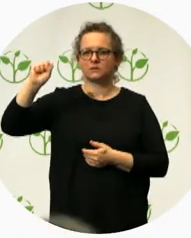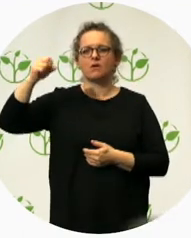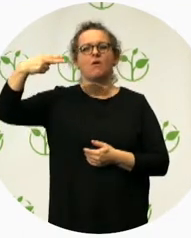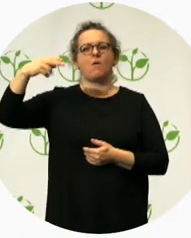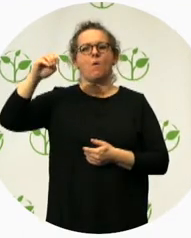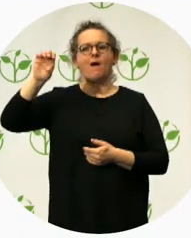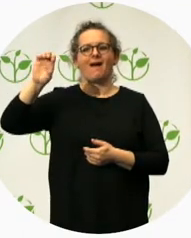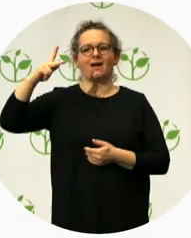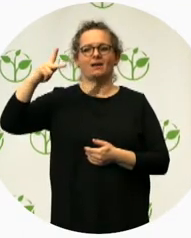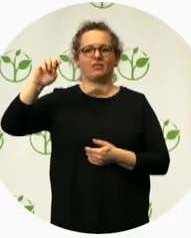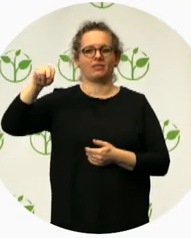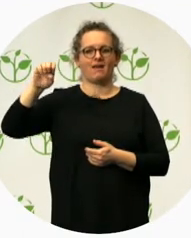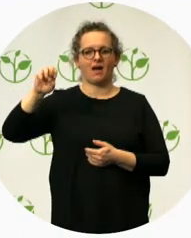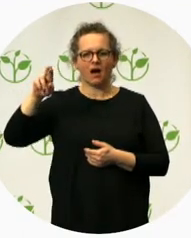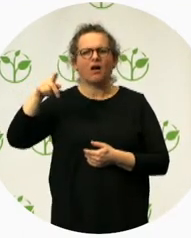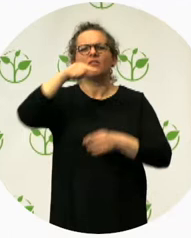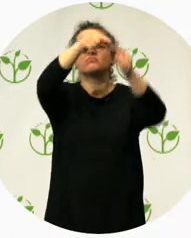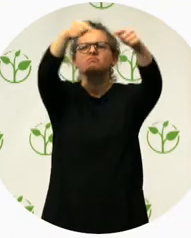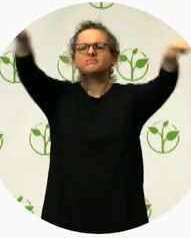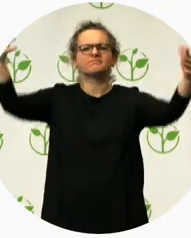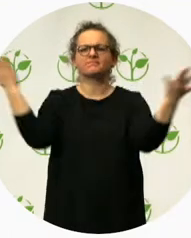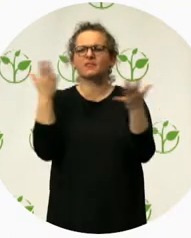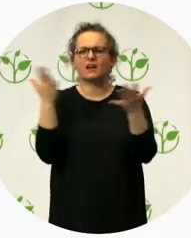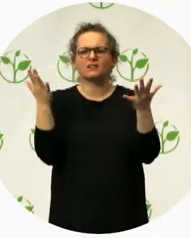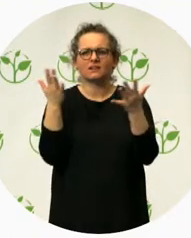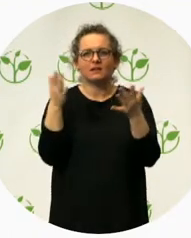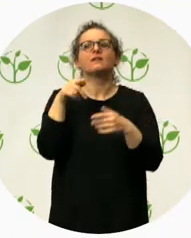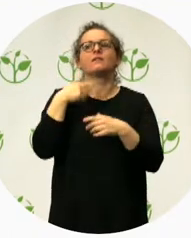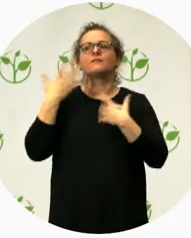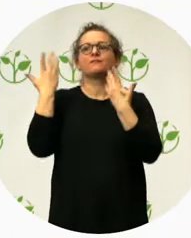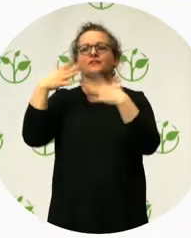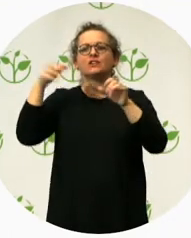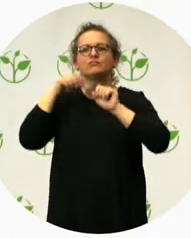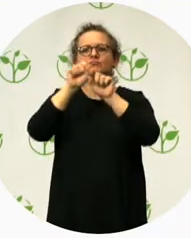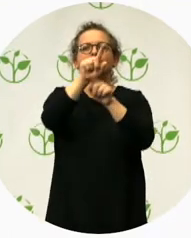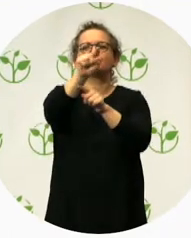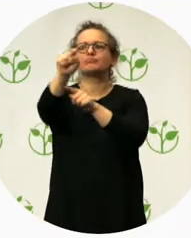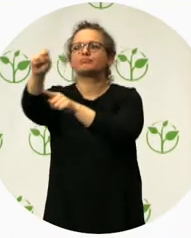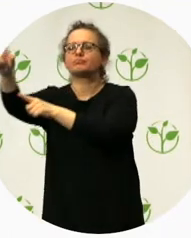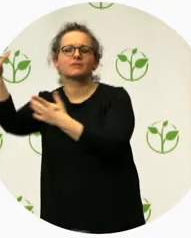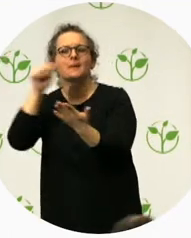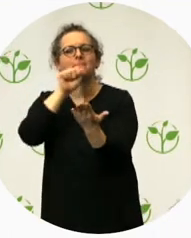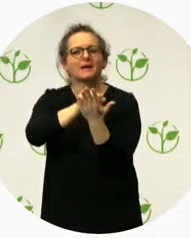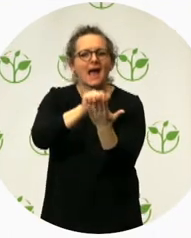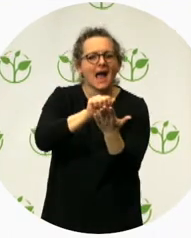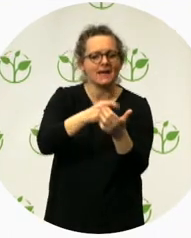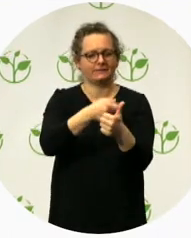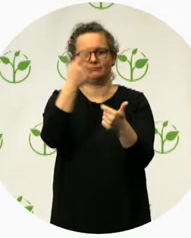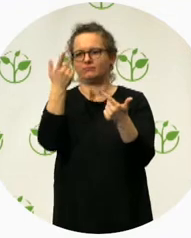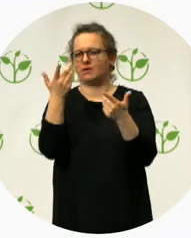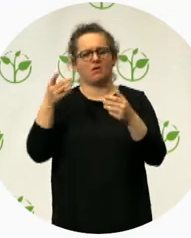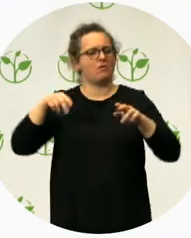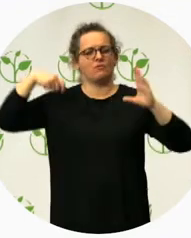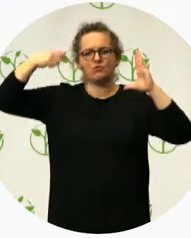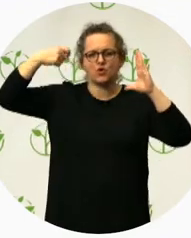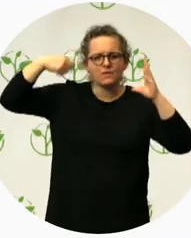in PowerPoint, and he recorded all of them on video. And the good thing of, you're probably asking why on video, what's the difference? No. You